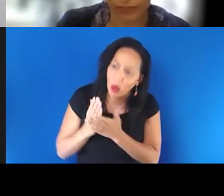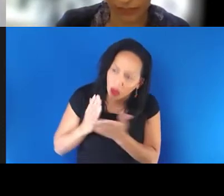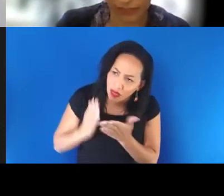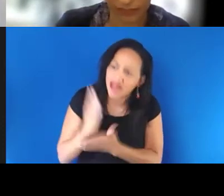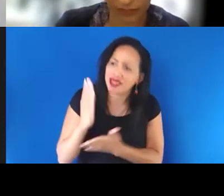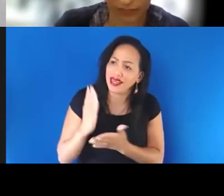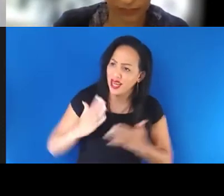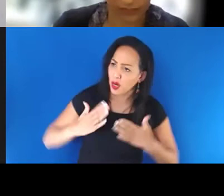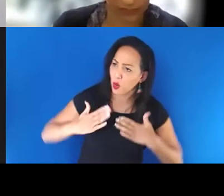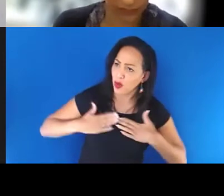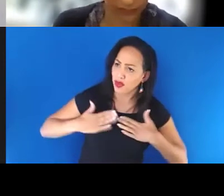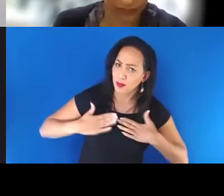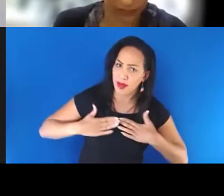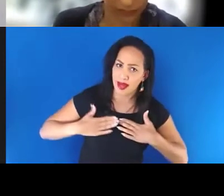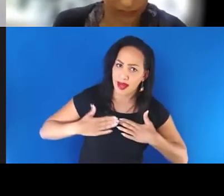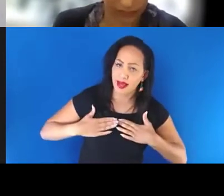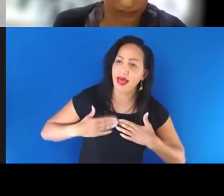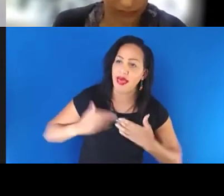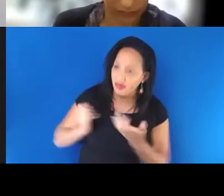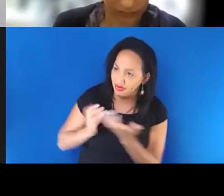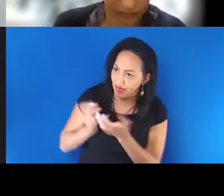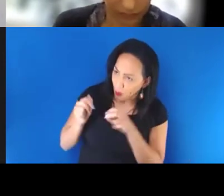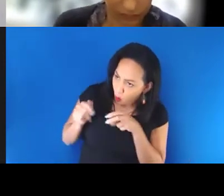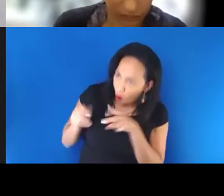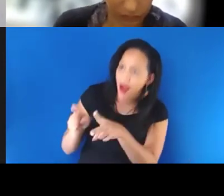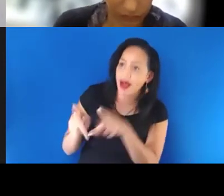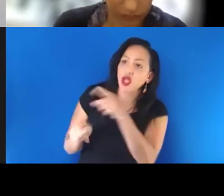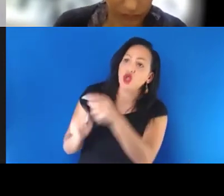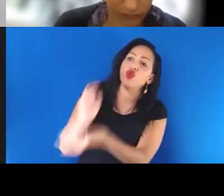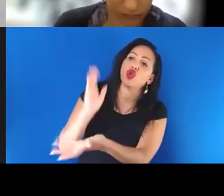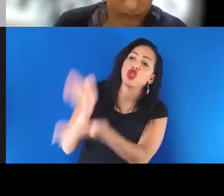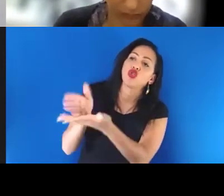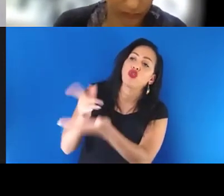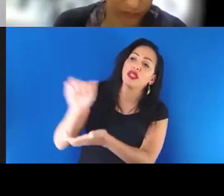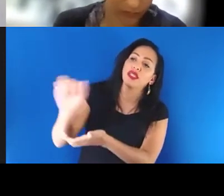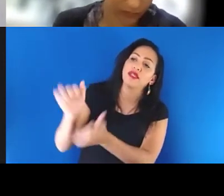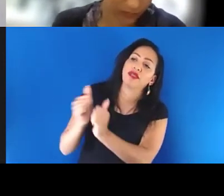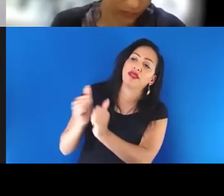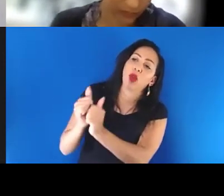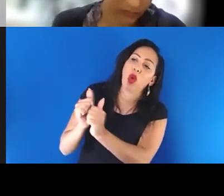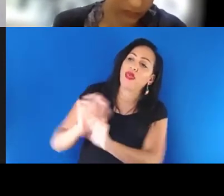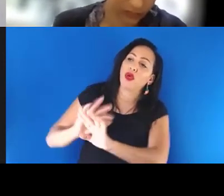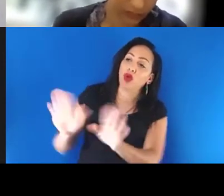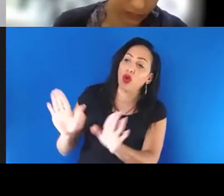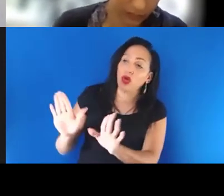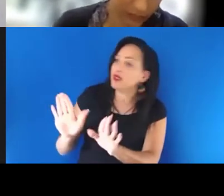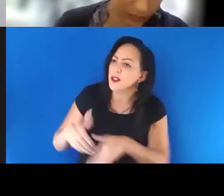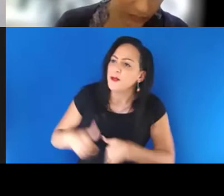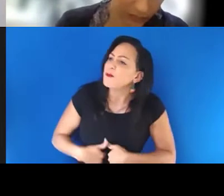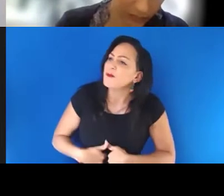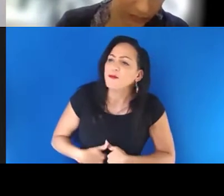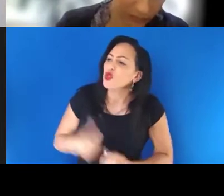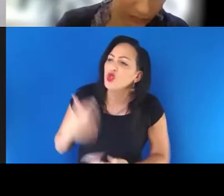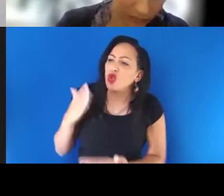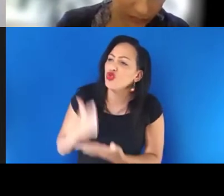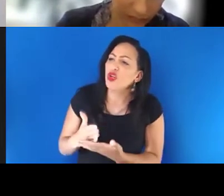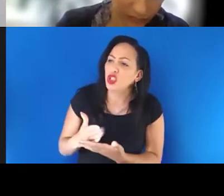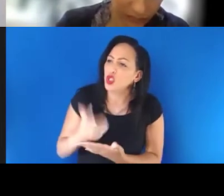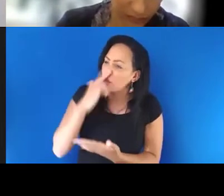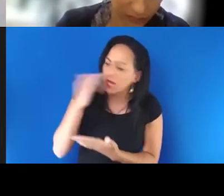judge their trustworthiness. And if you don't trust them, you have the guts to reject their presence.